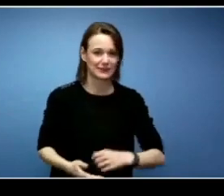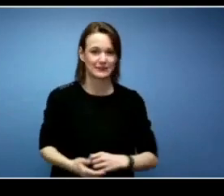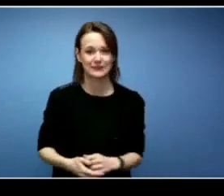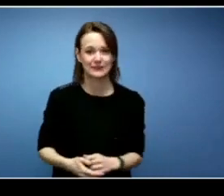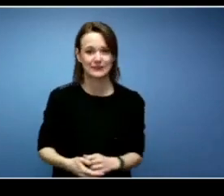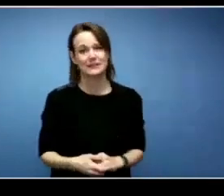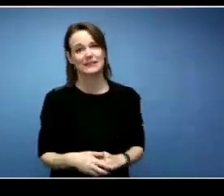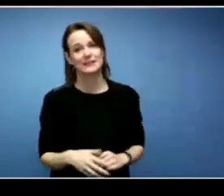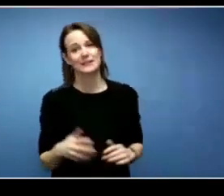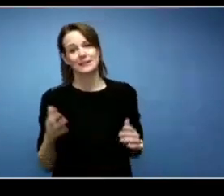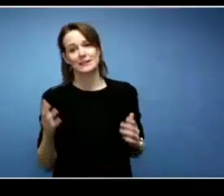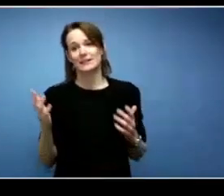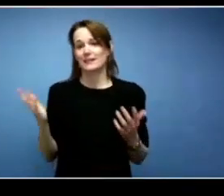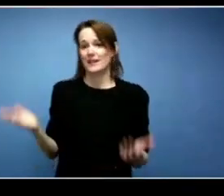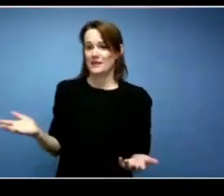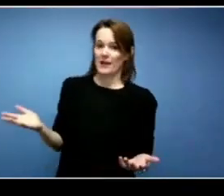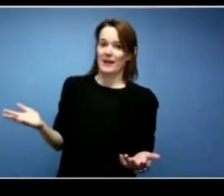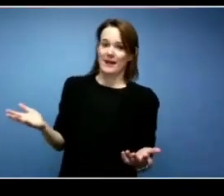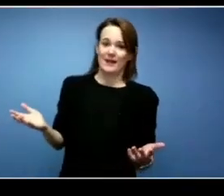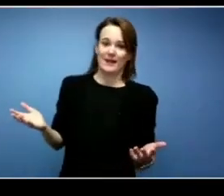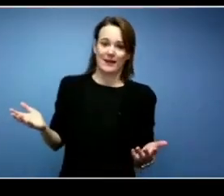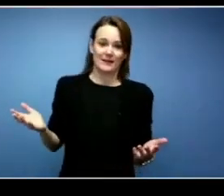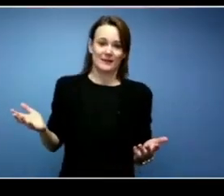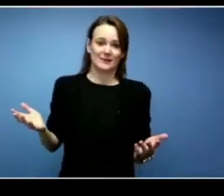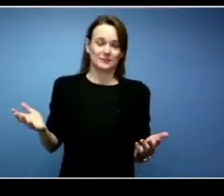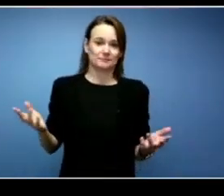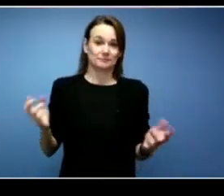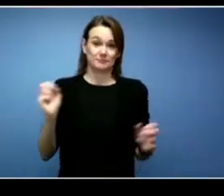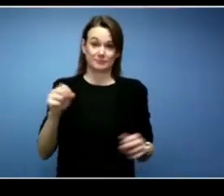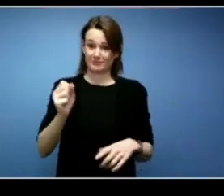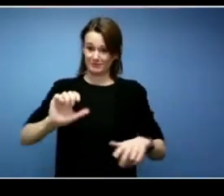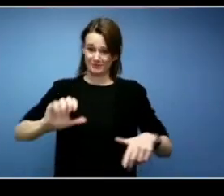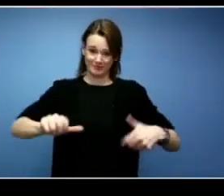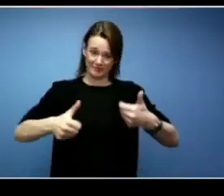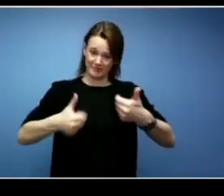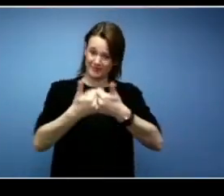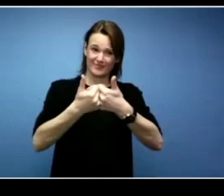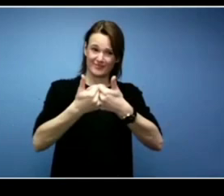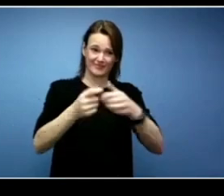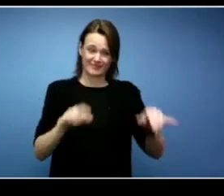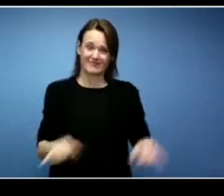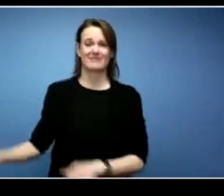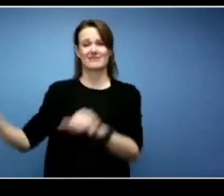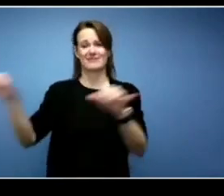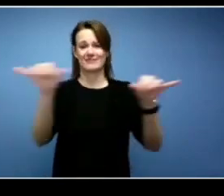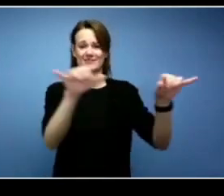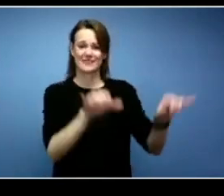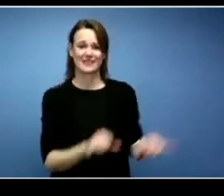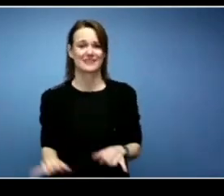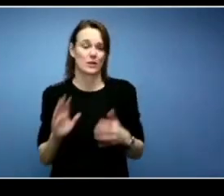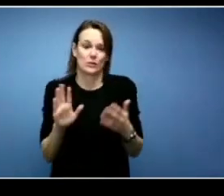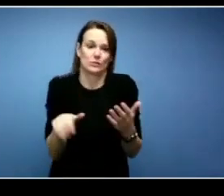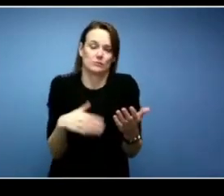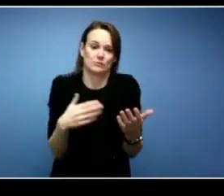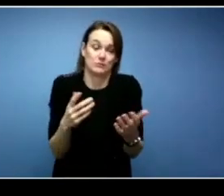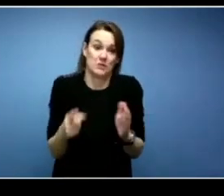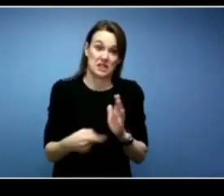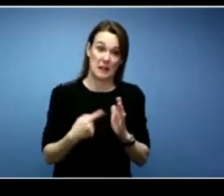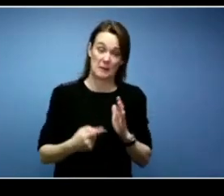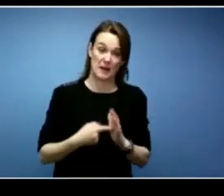That is a challenge for everybody. I'm sure it is. And I can't act like I don't have my down